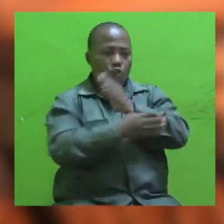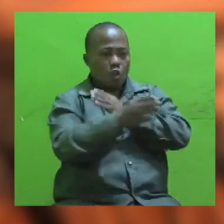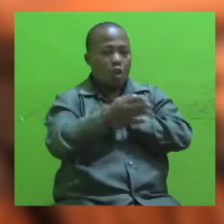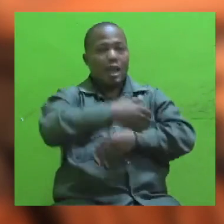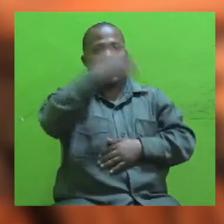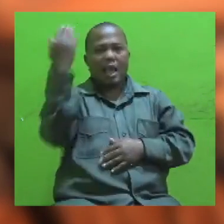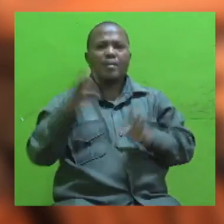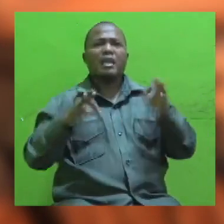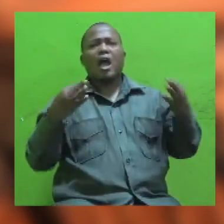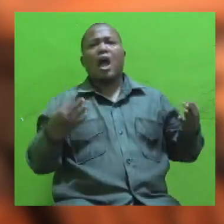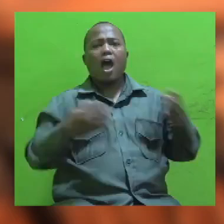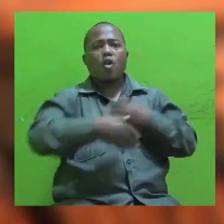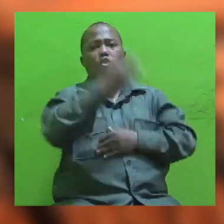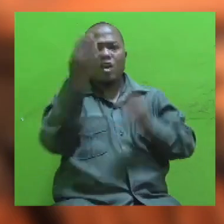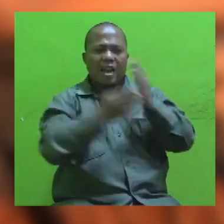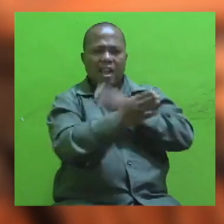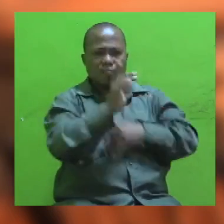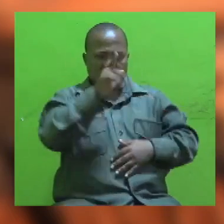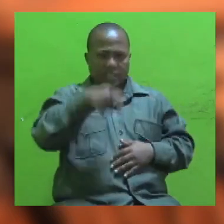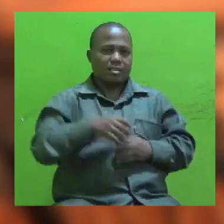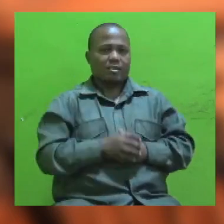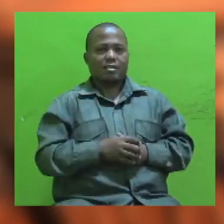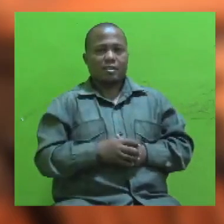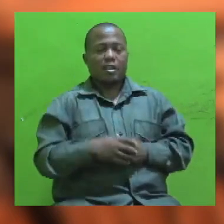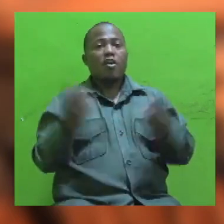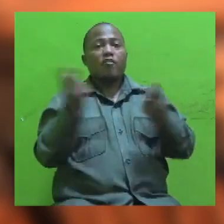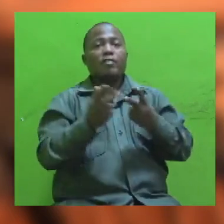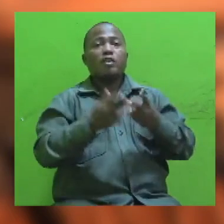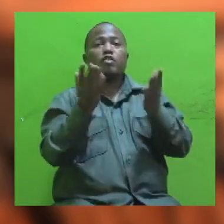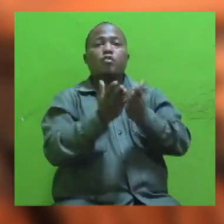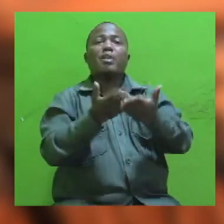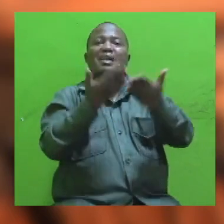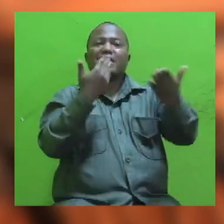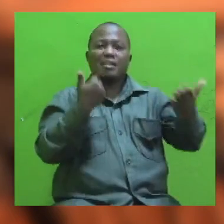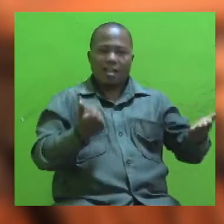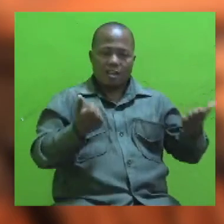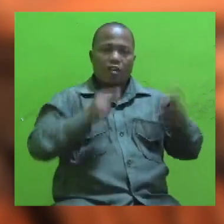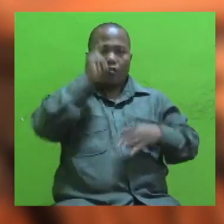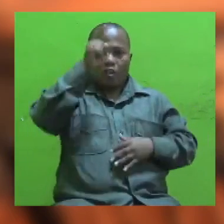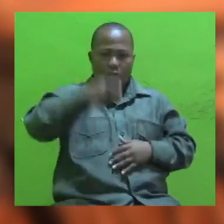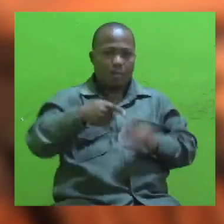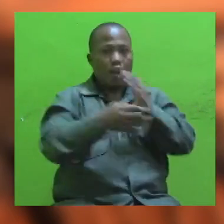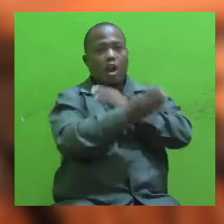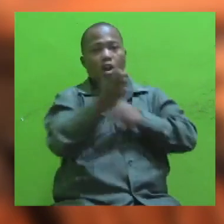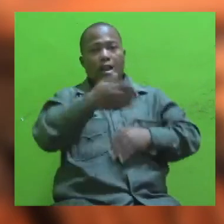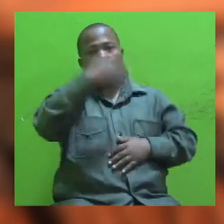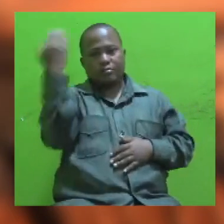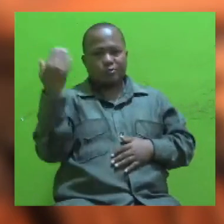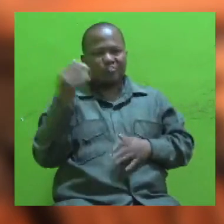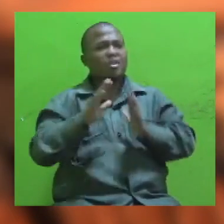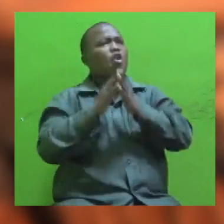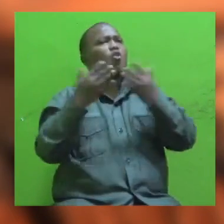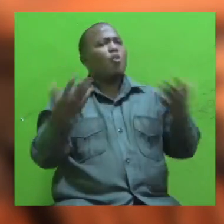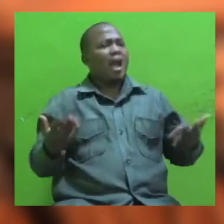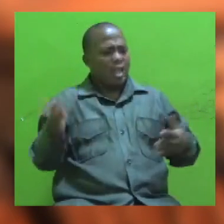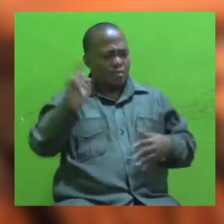how local government is. We have learned also the reason for the local government. Why do we have local